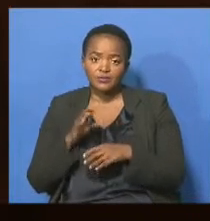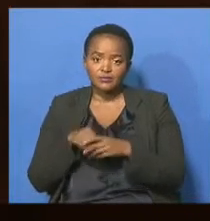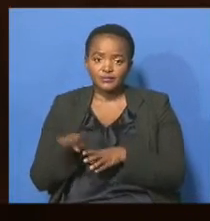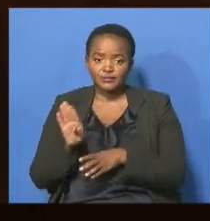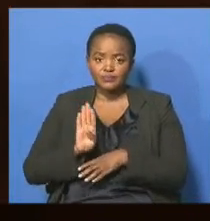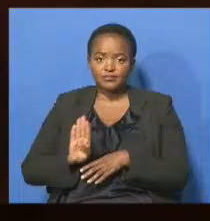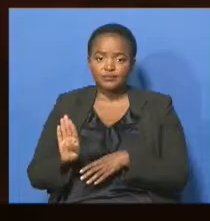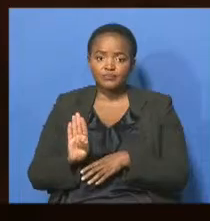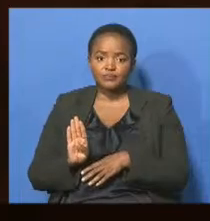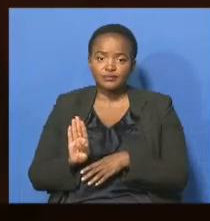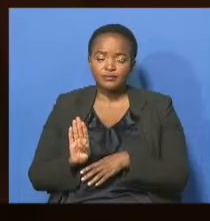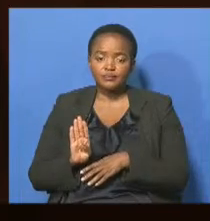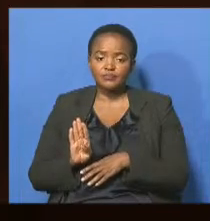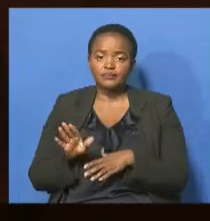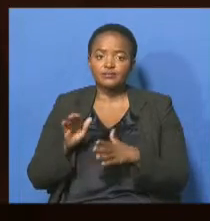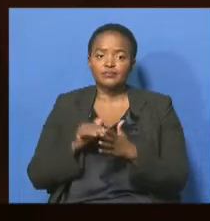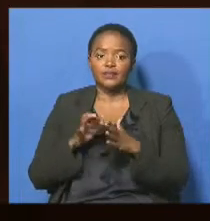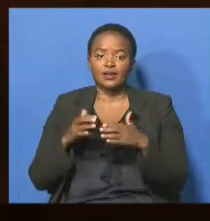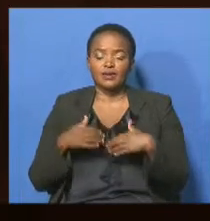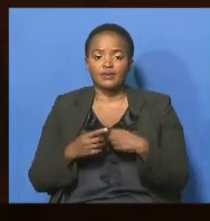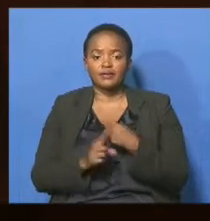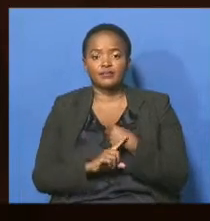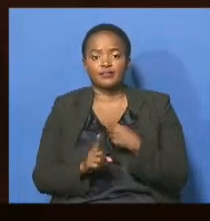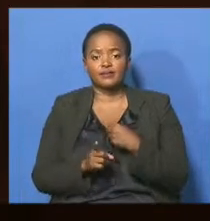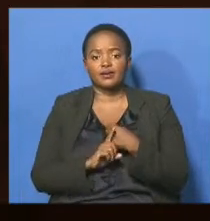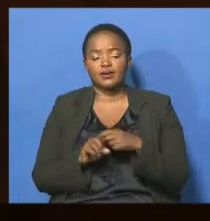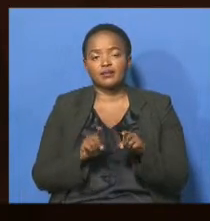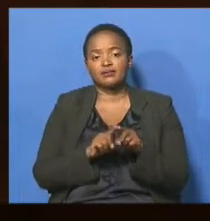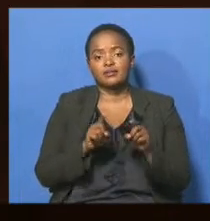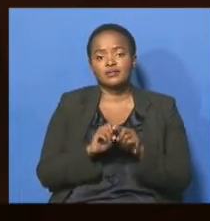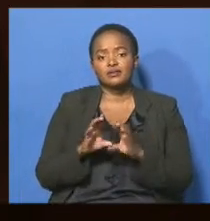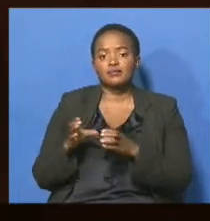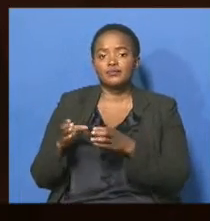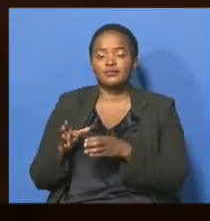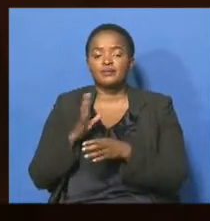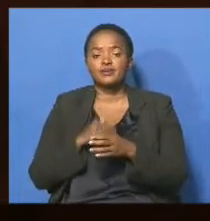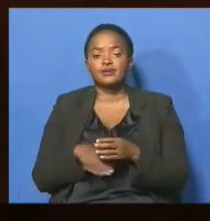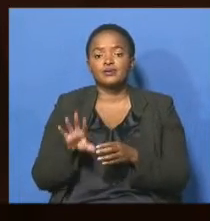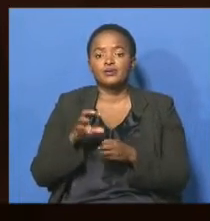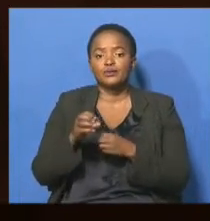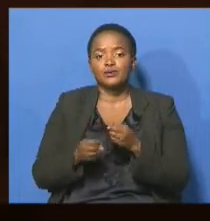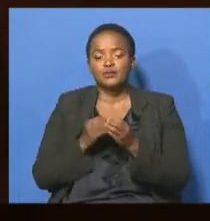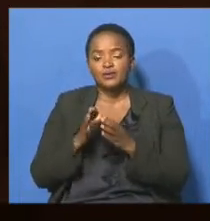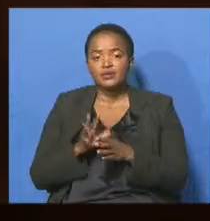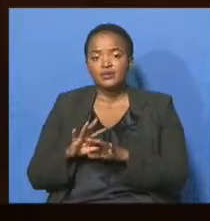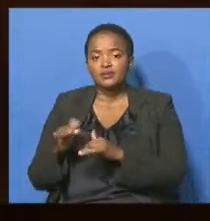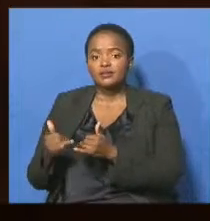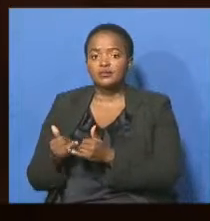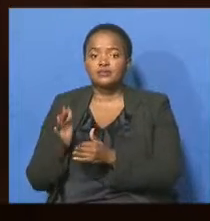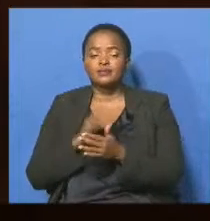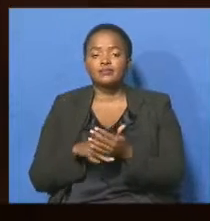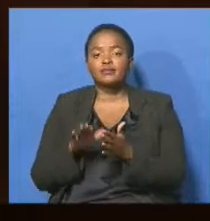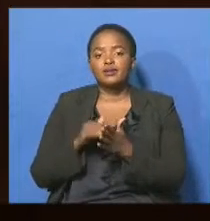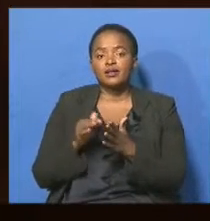Botswana. You have the crime liaison committees, the home officers scheme. All